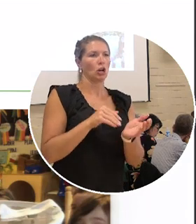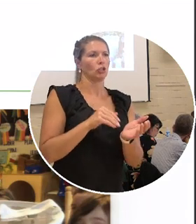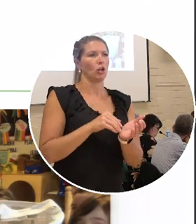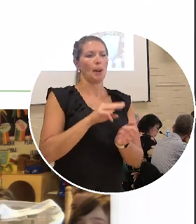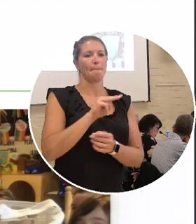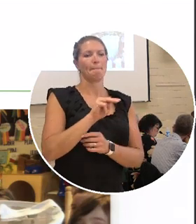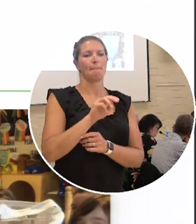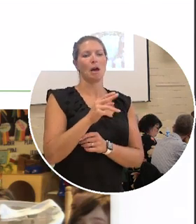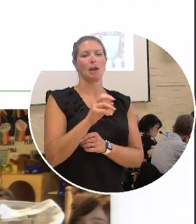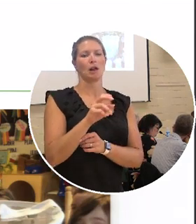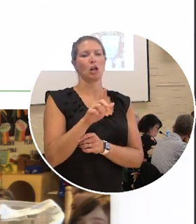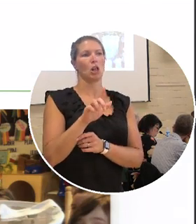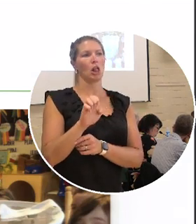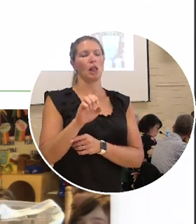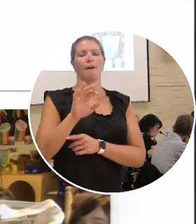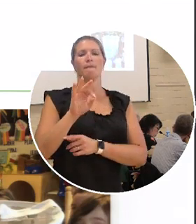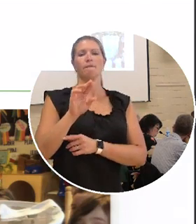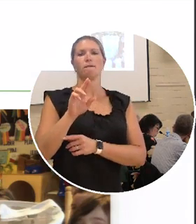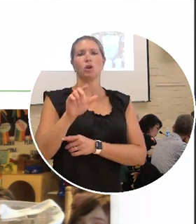August